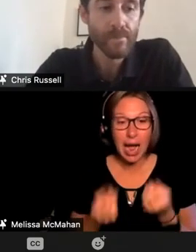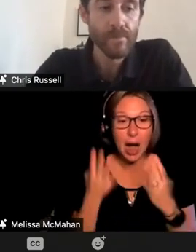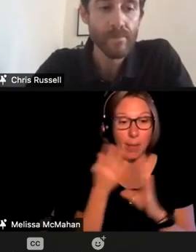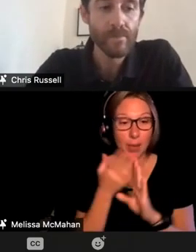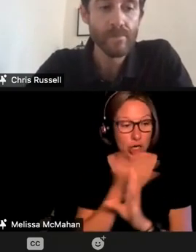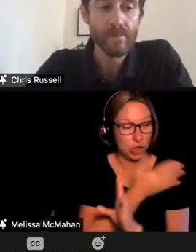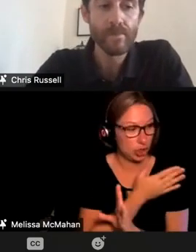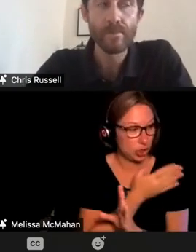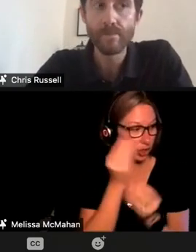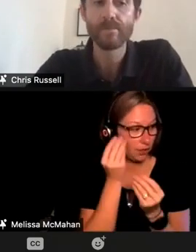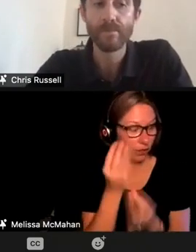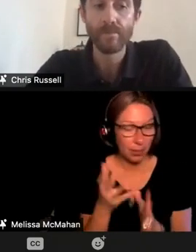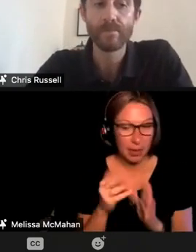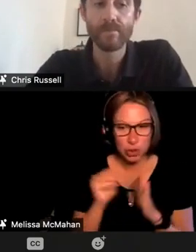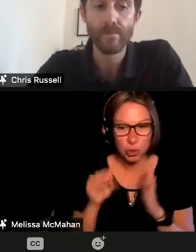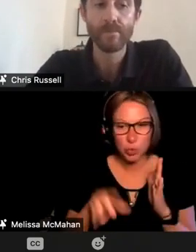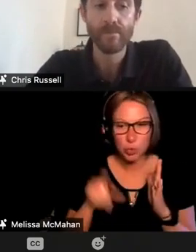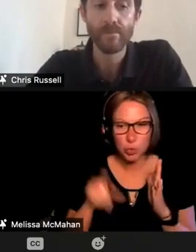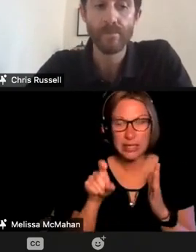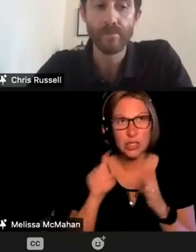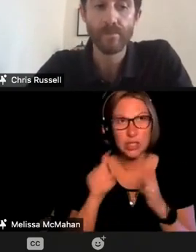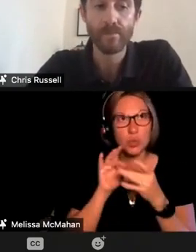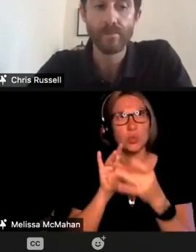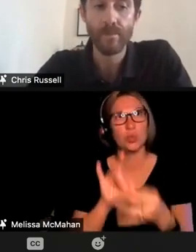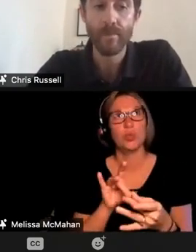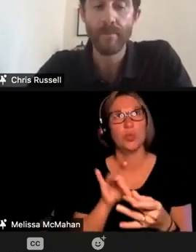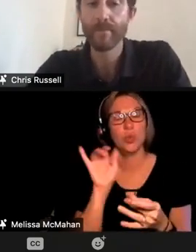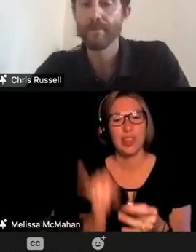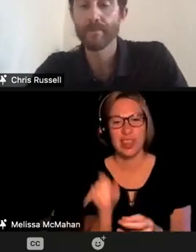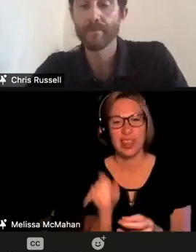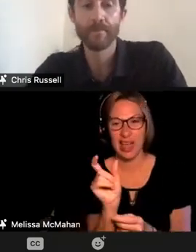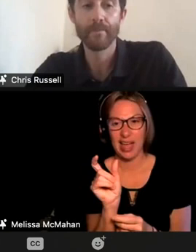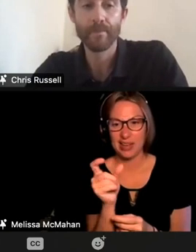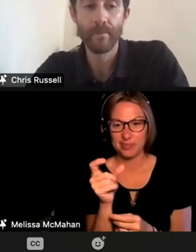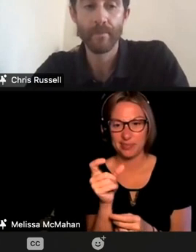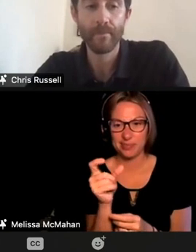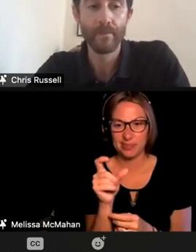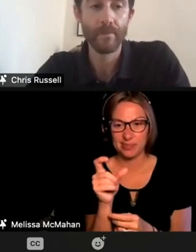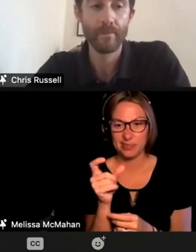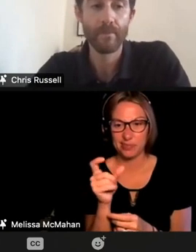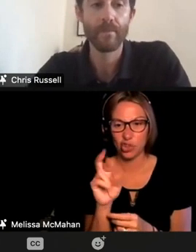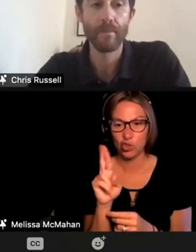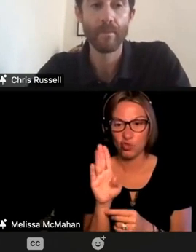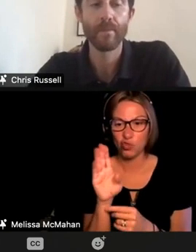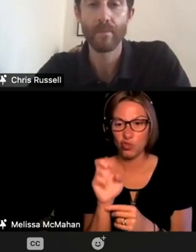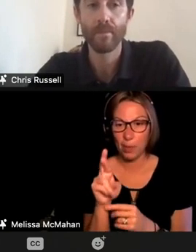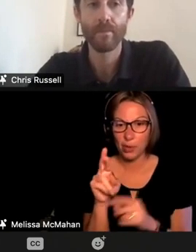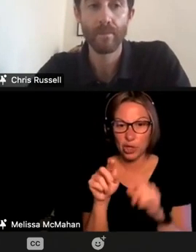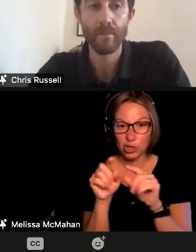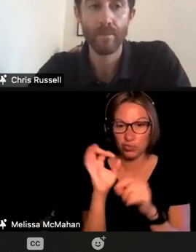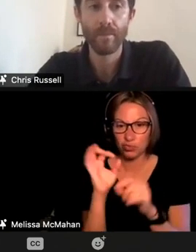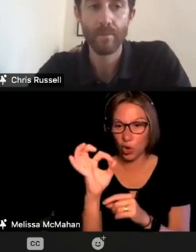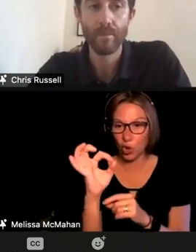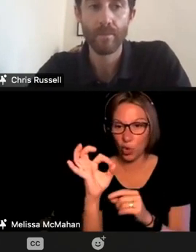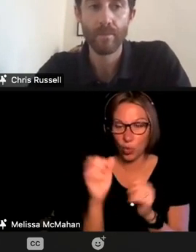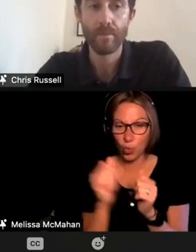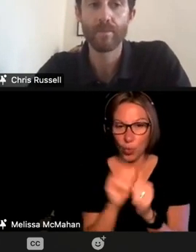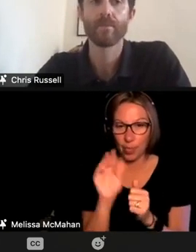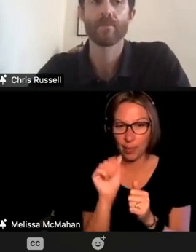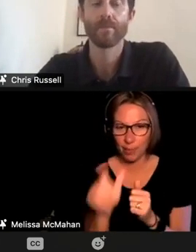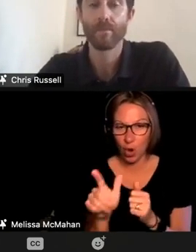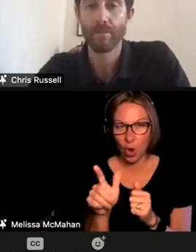student need to be able to associate this little rubber circle with a ball in the middle, even as the bus?